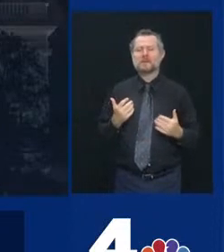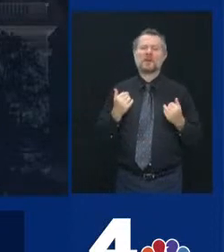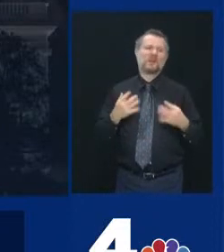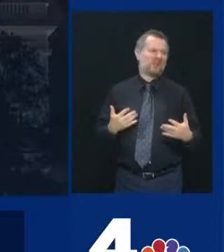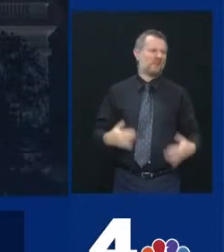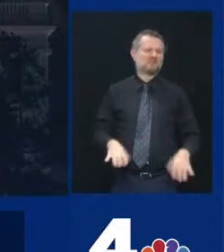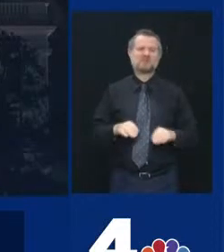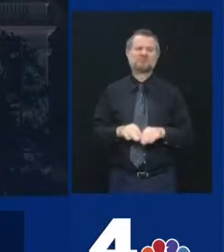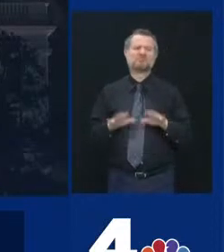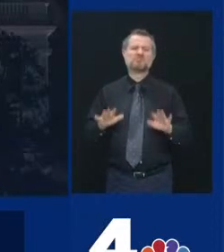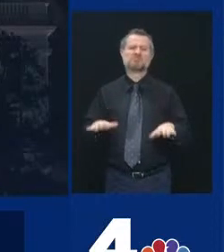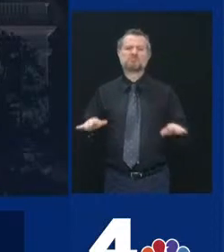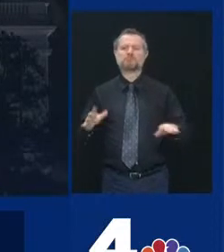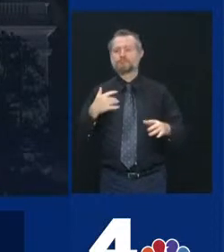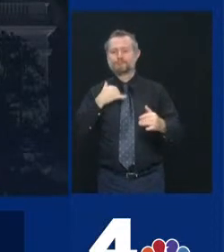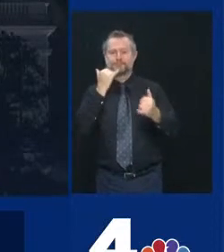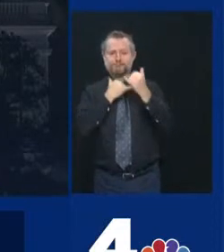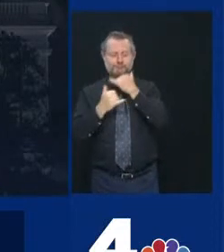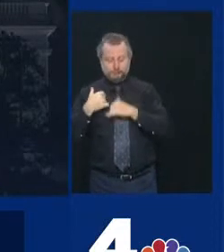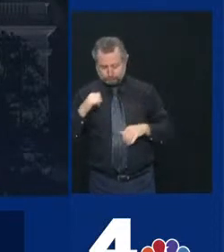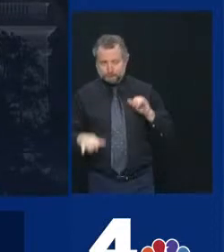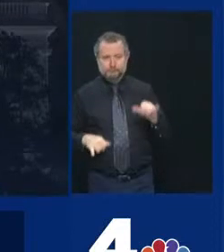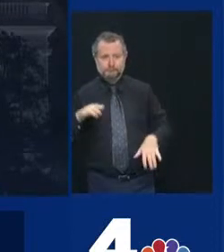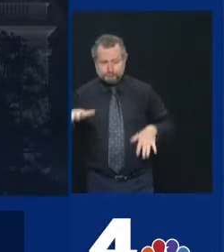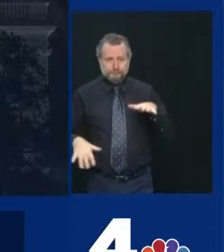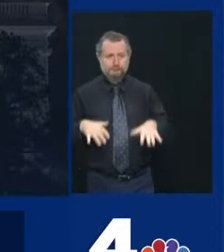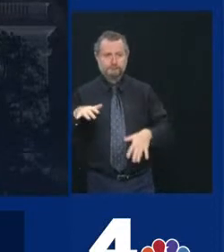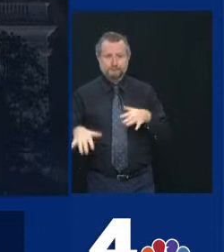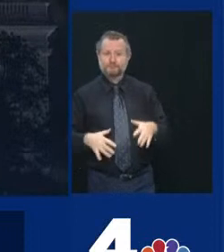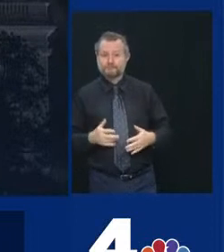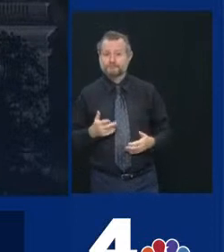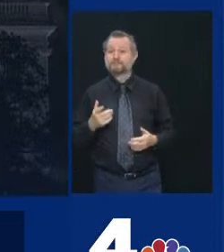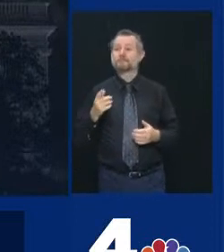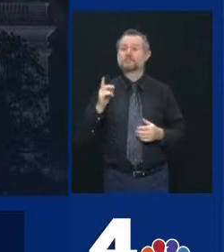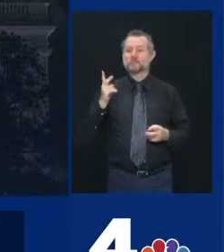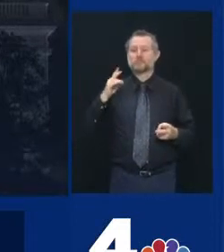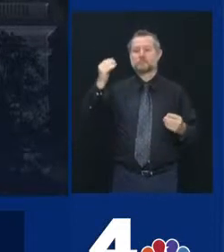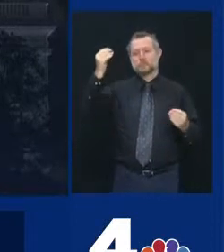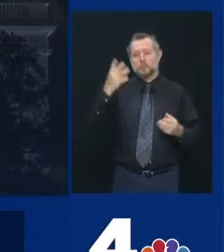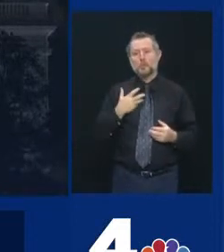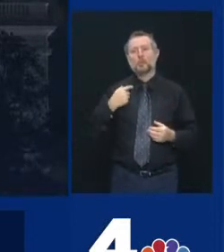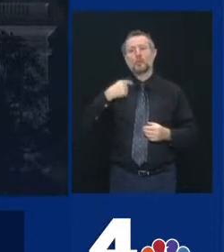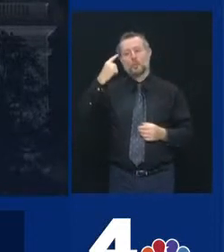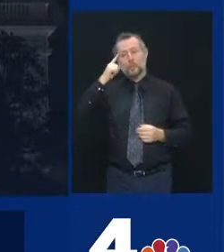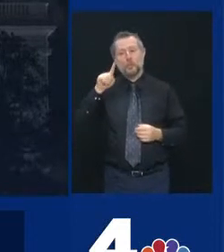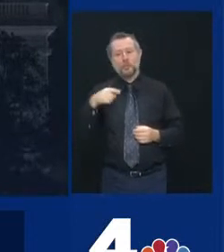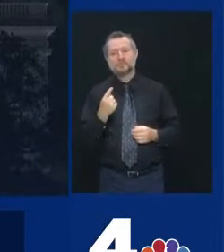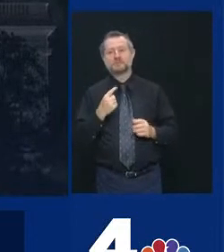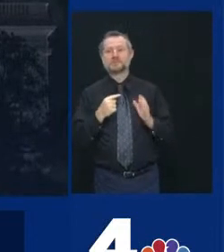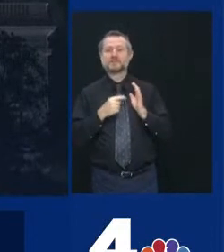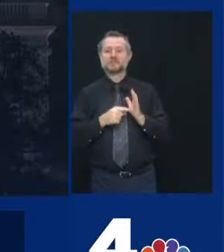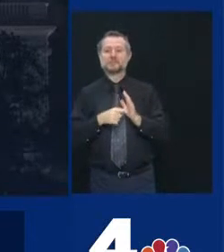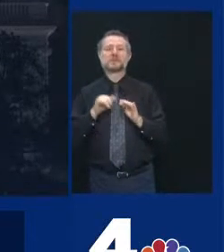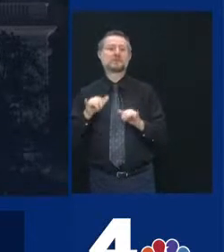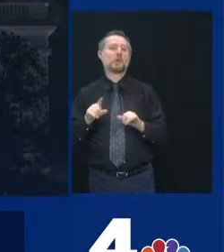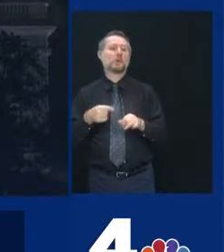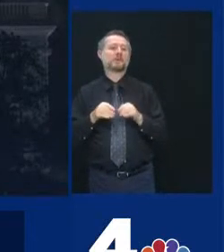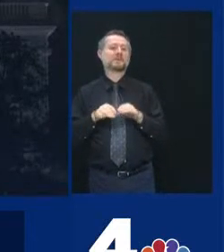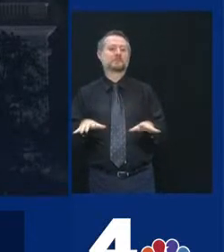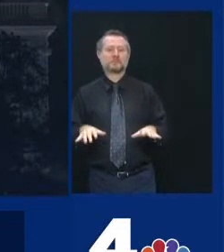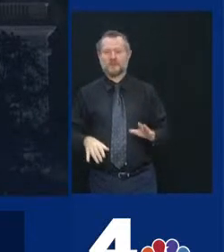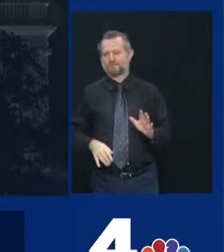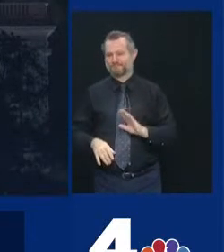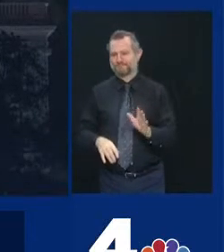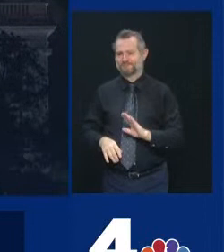we thought it was only people with symptoms because we were told that. Well, you need to wear masks. But we